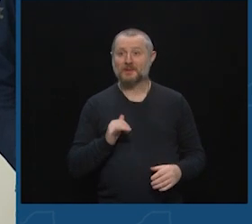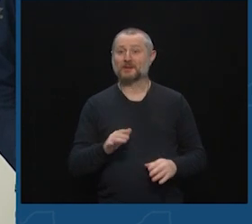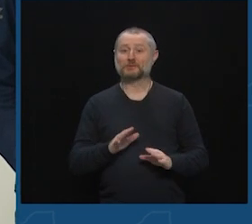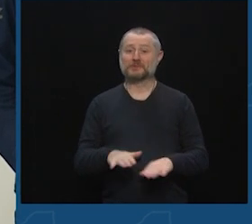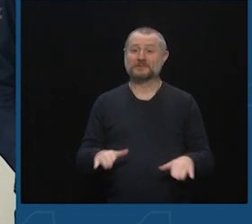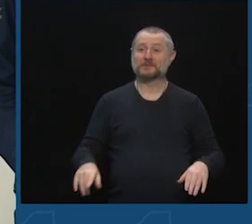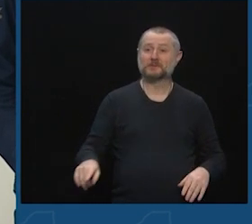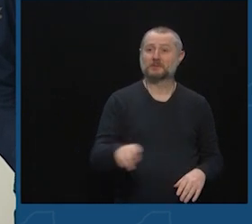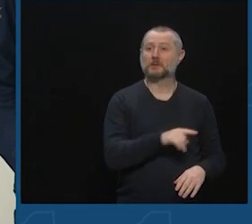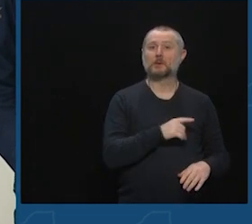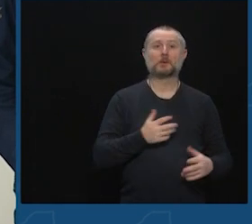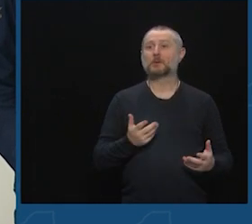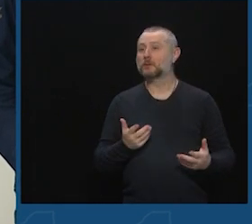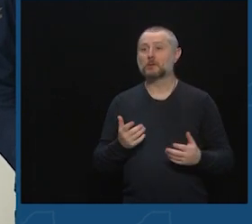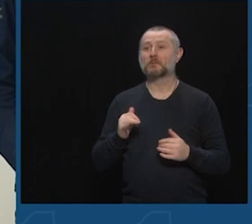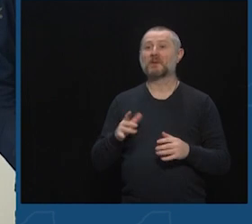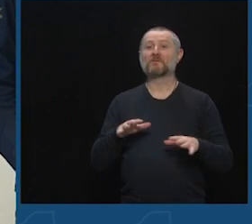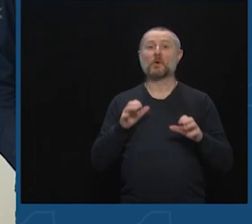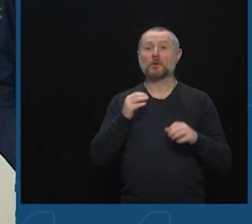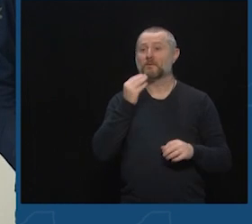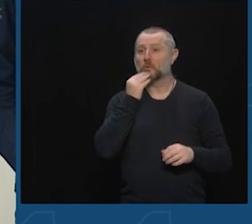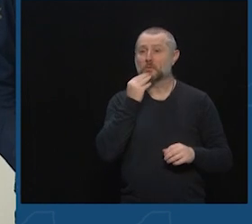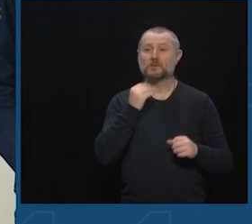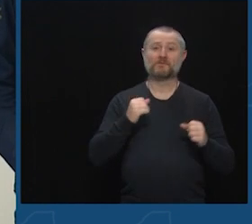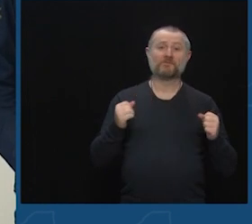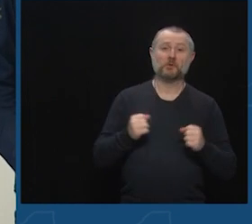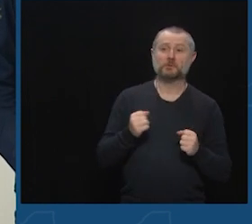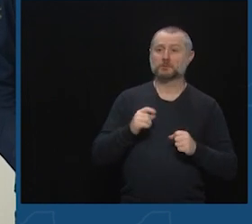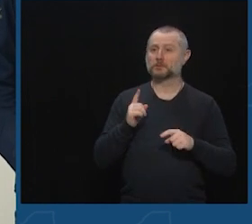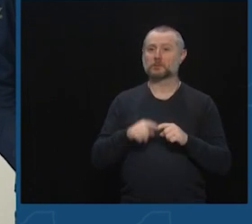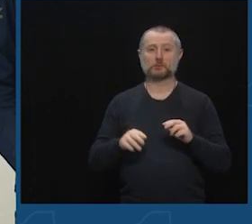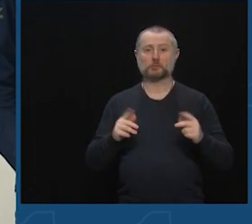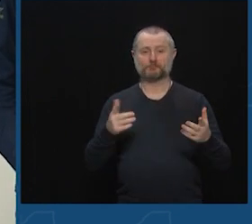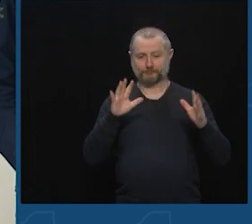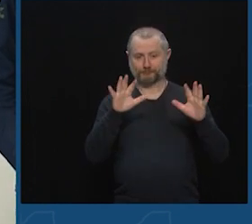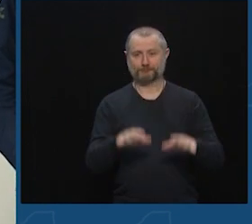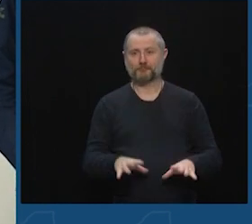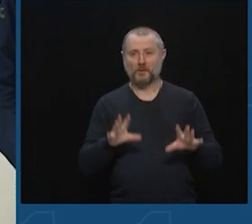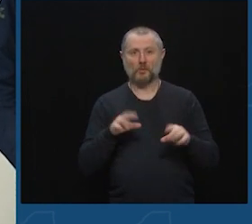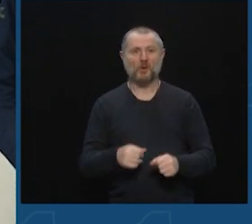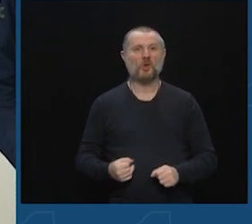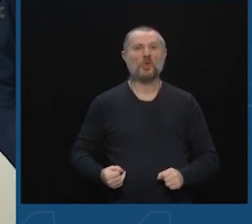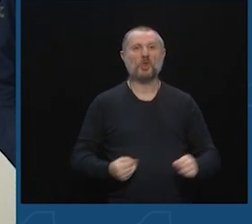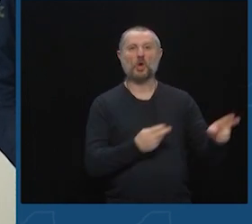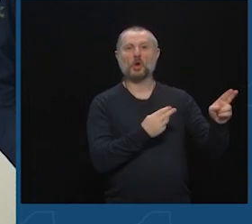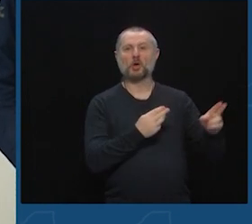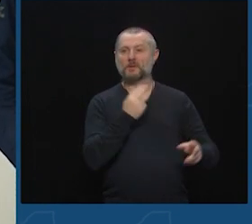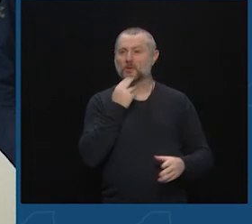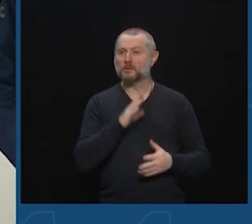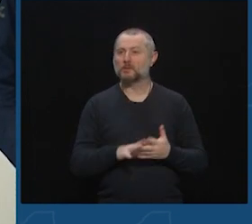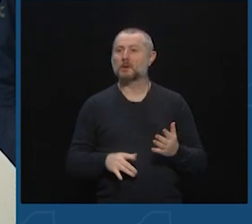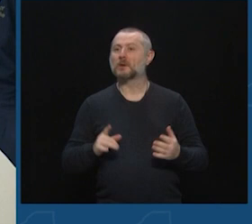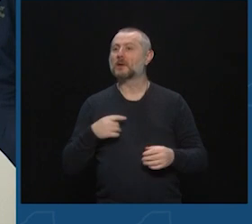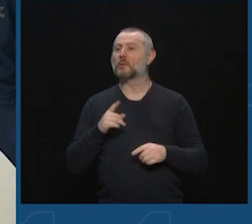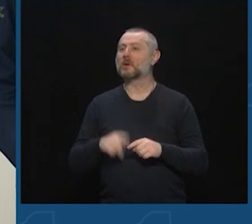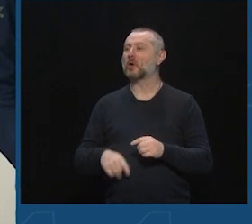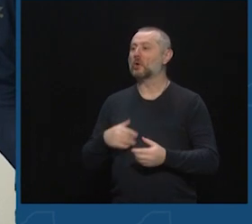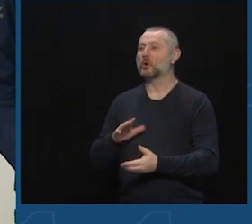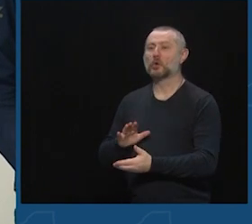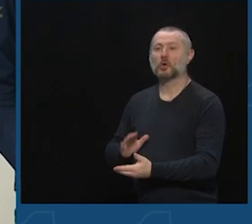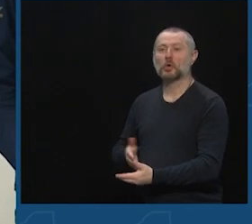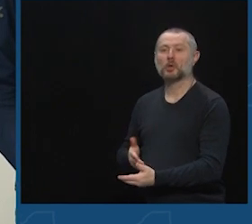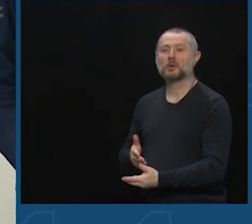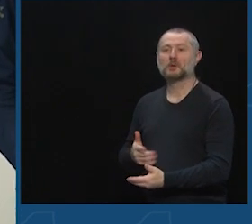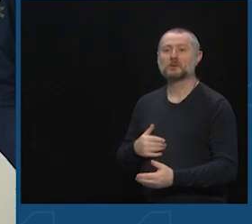in your freezer has now melted away and nothing in your refrigerator can be used anymore. And you can't turn on a stove to heat even a can of